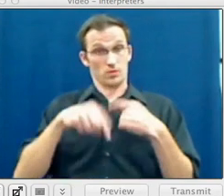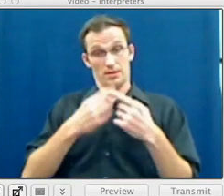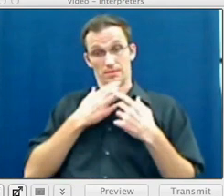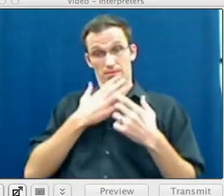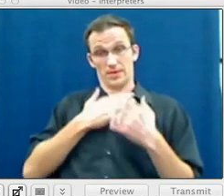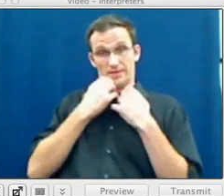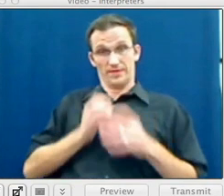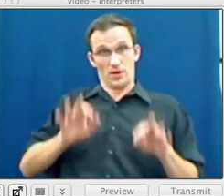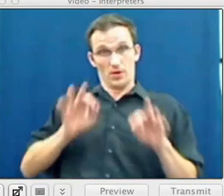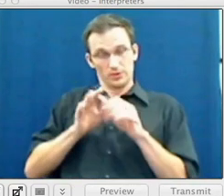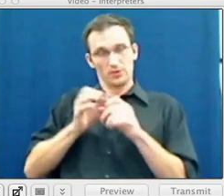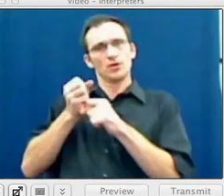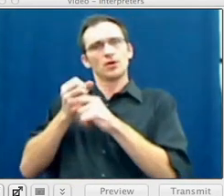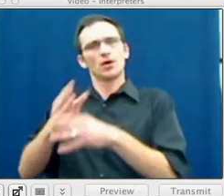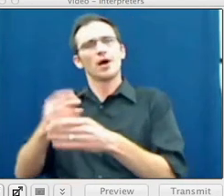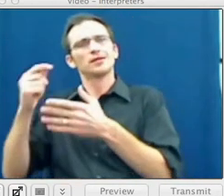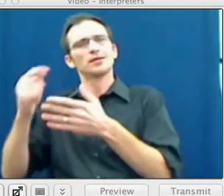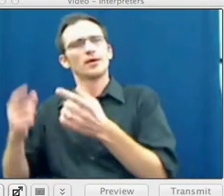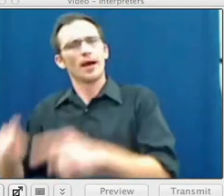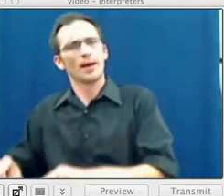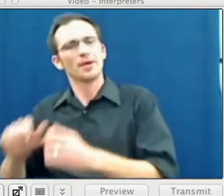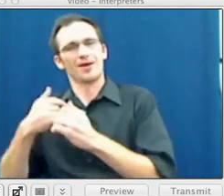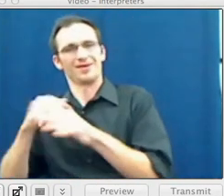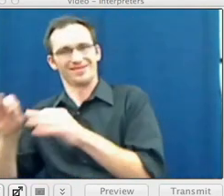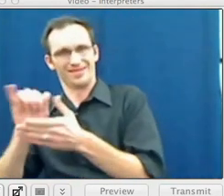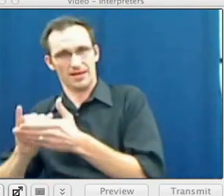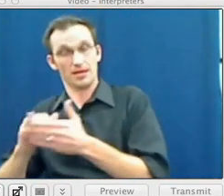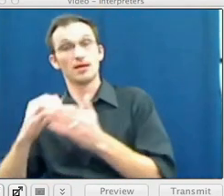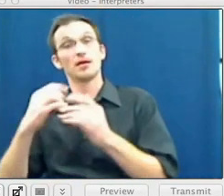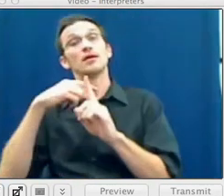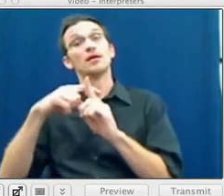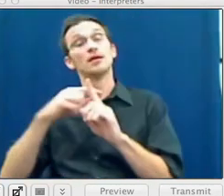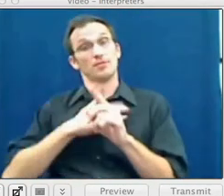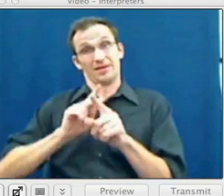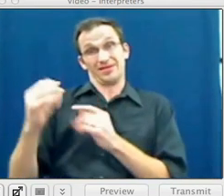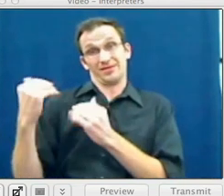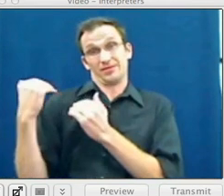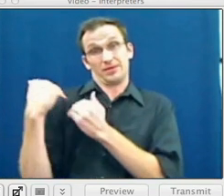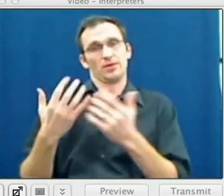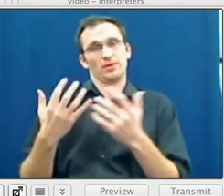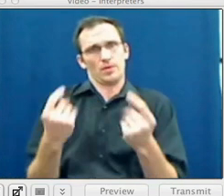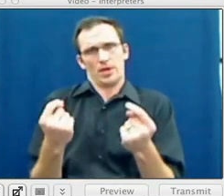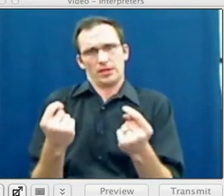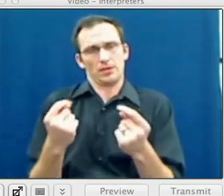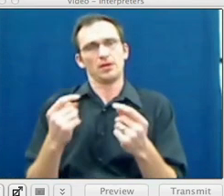And how do we understand professional responsibility in this idea of